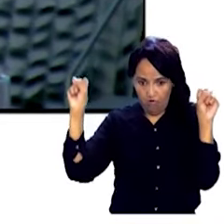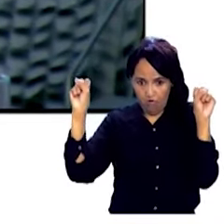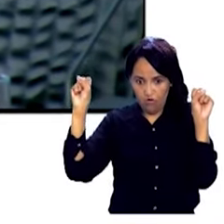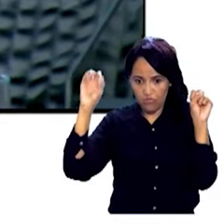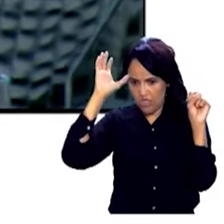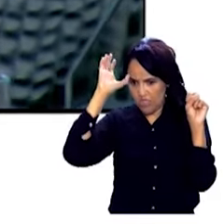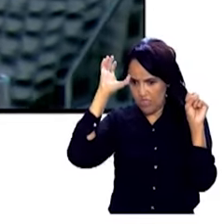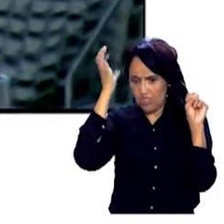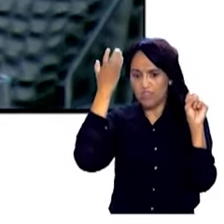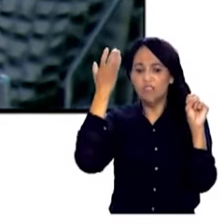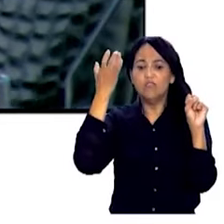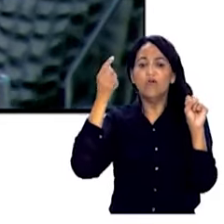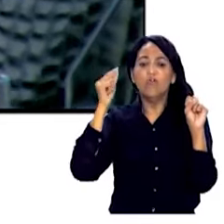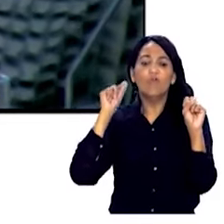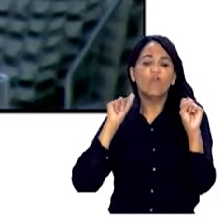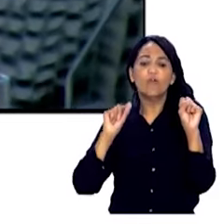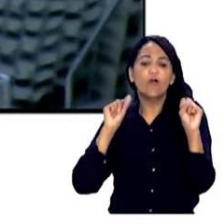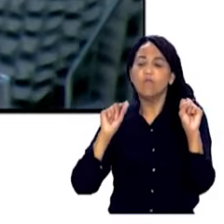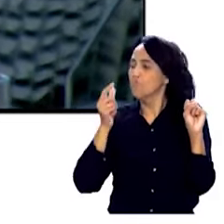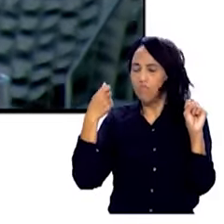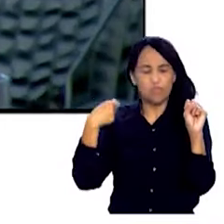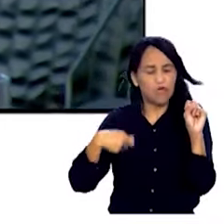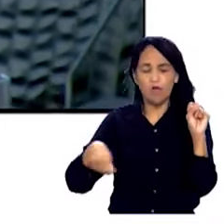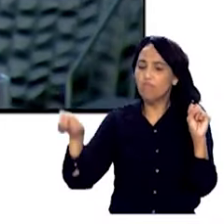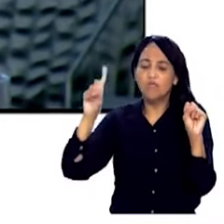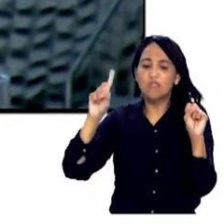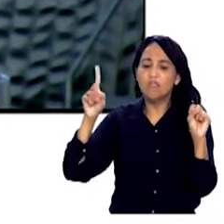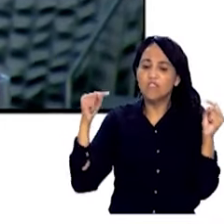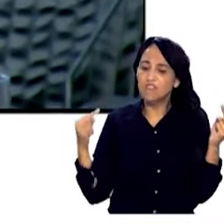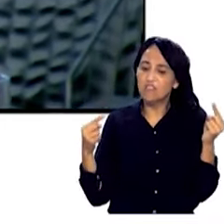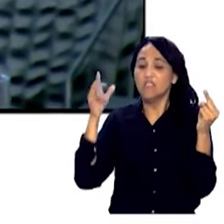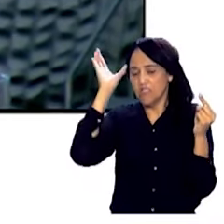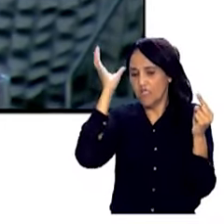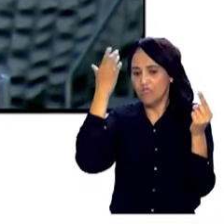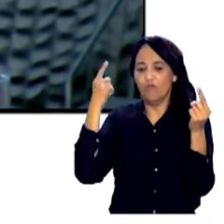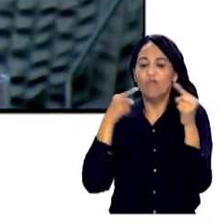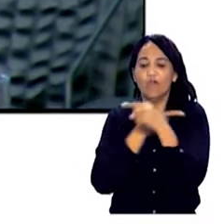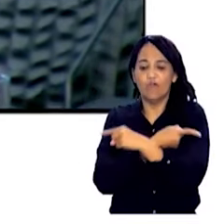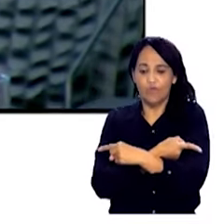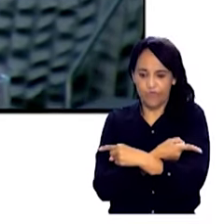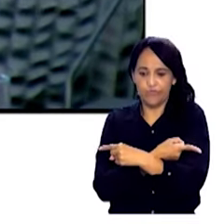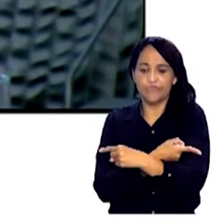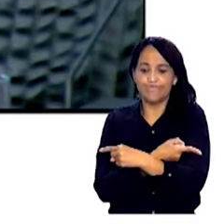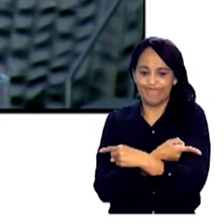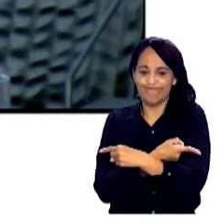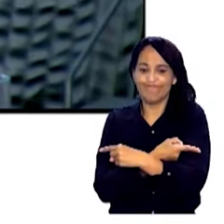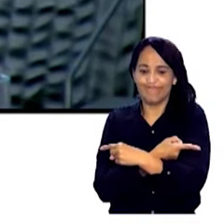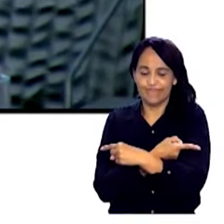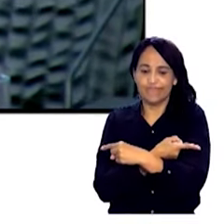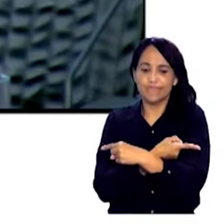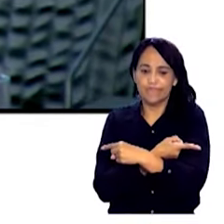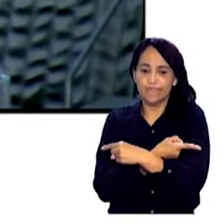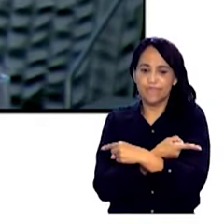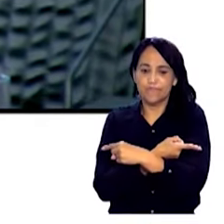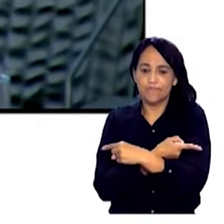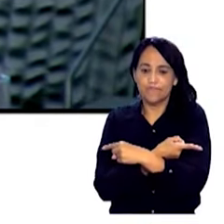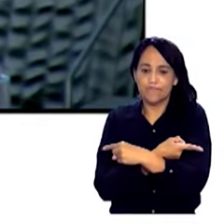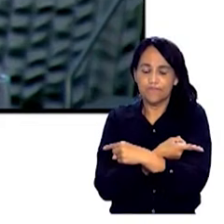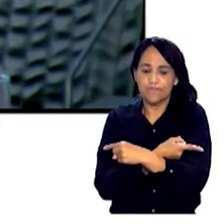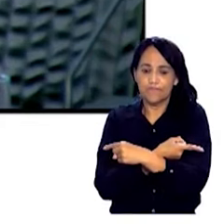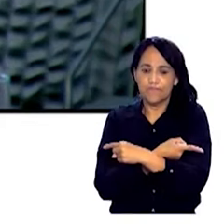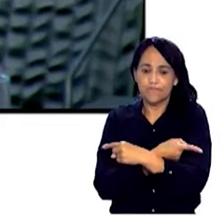to let me offer Just a few concluding thoughts what do these features of the sueme